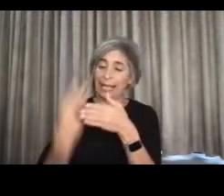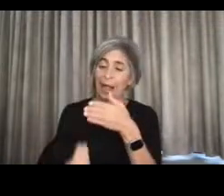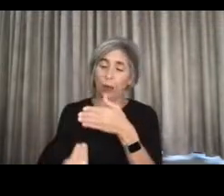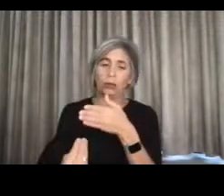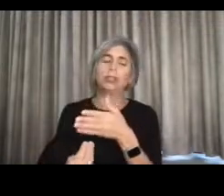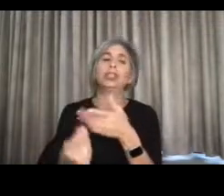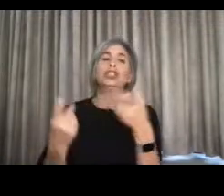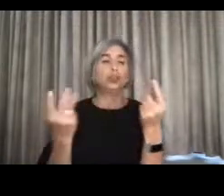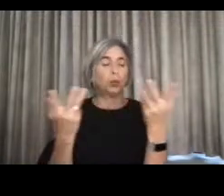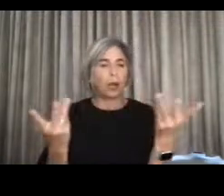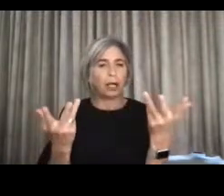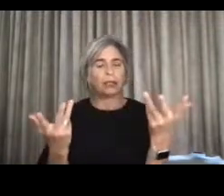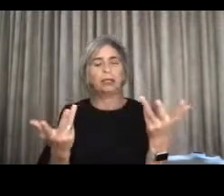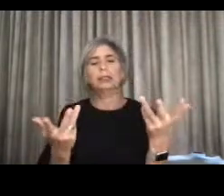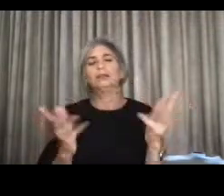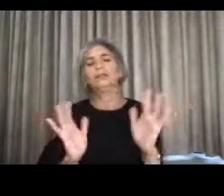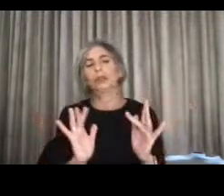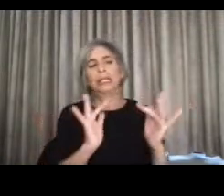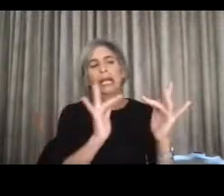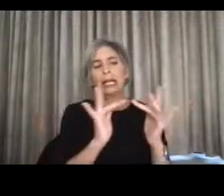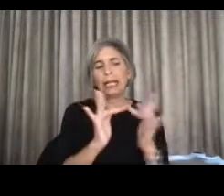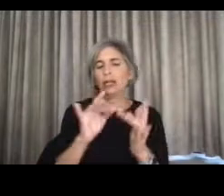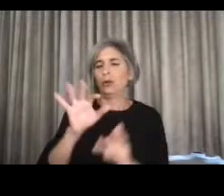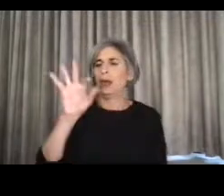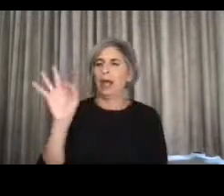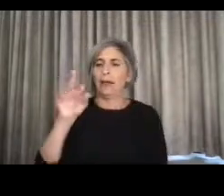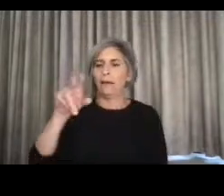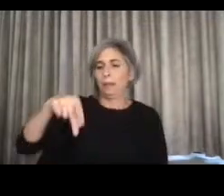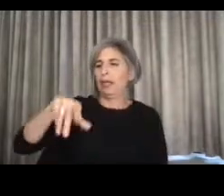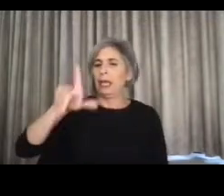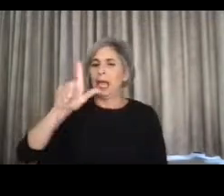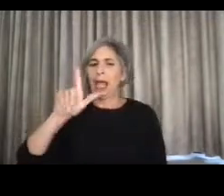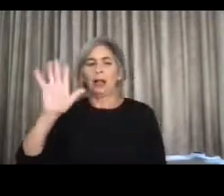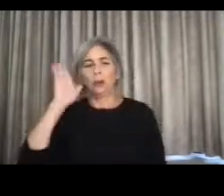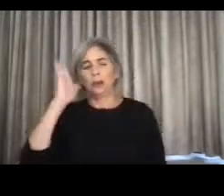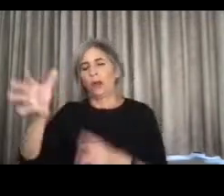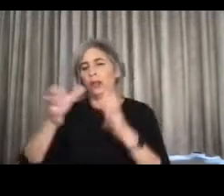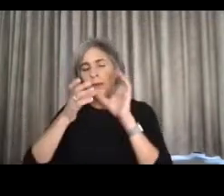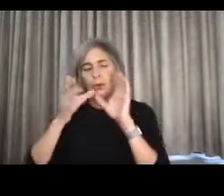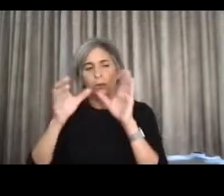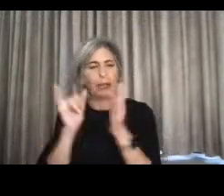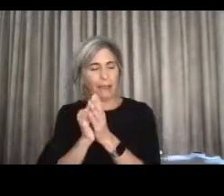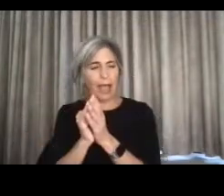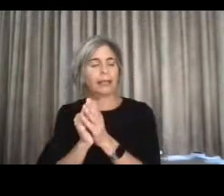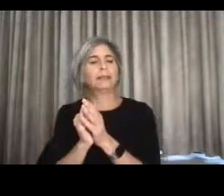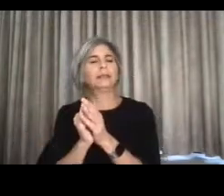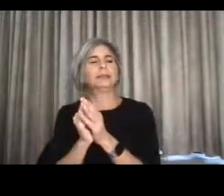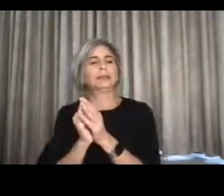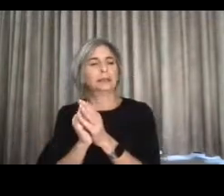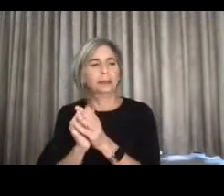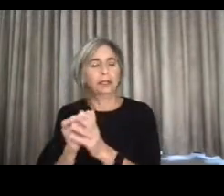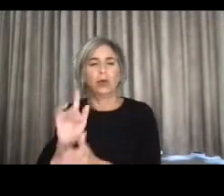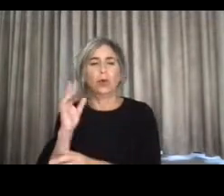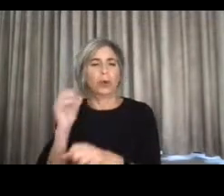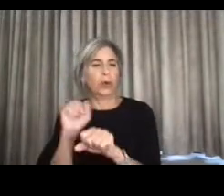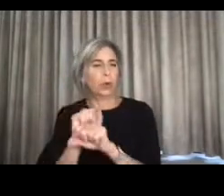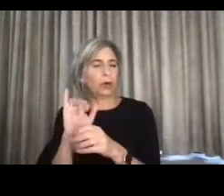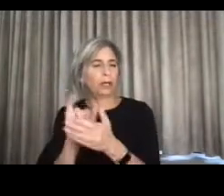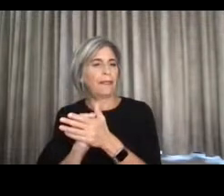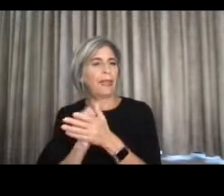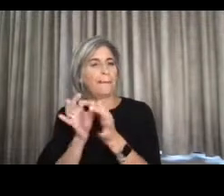are very adamant about getting that message out early and during the process. So certainly Laura and I can work on getting that messaging